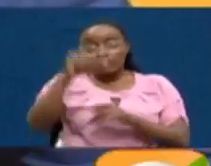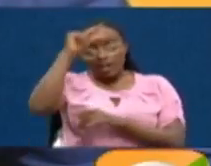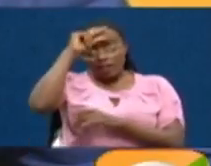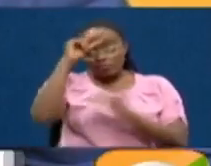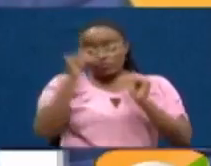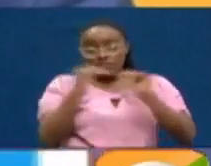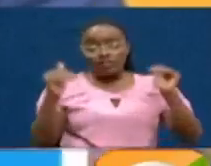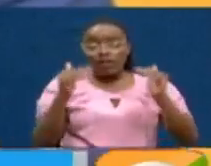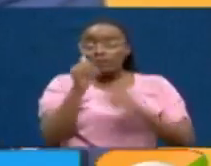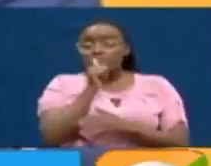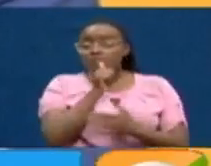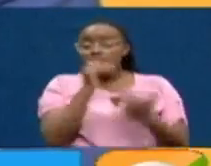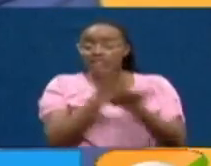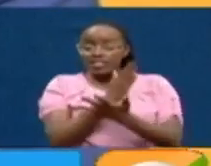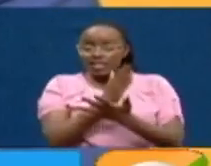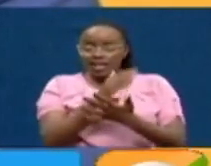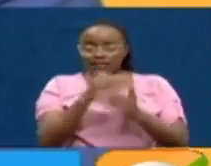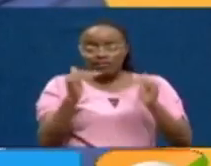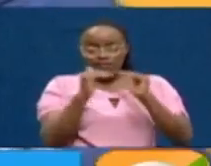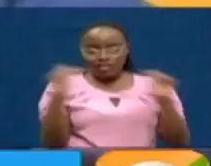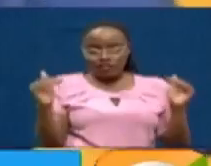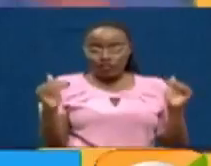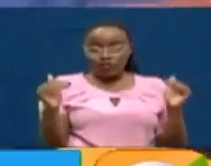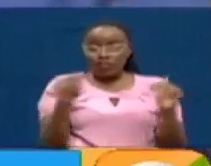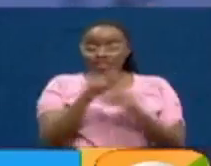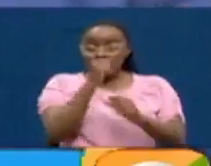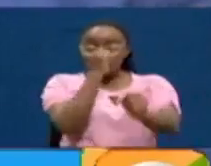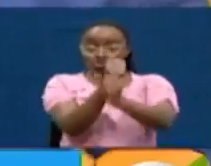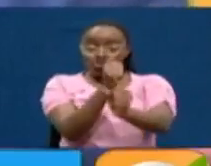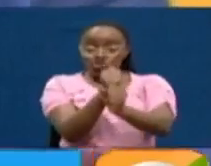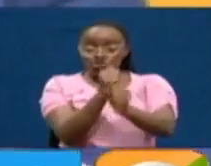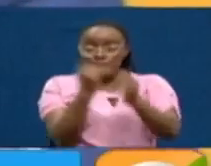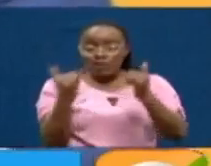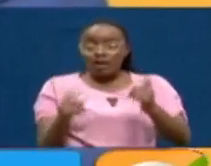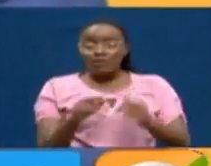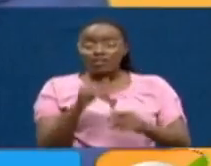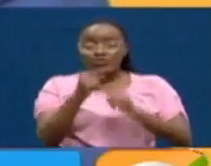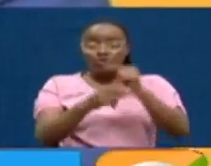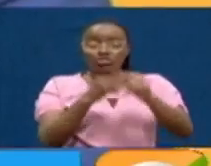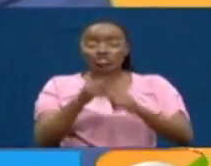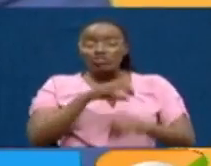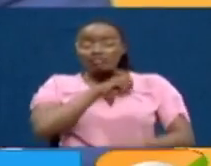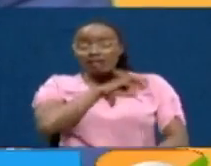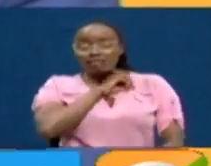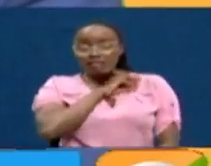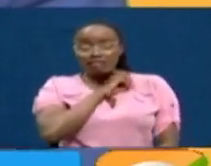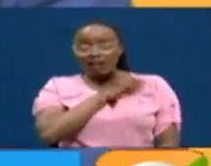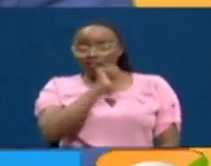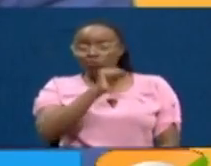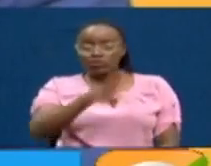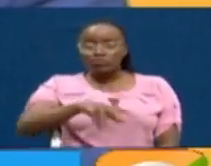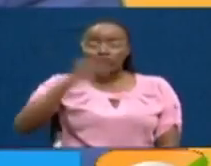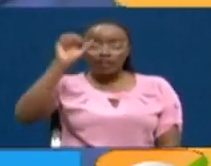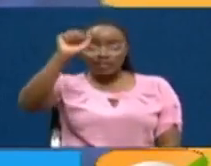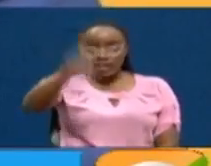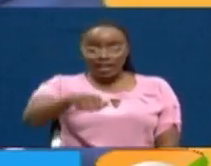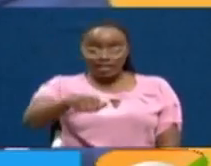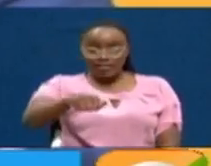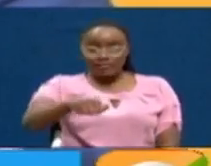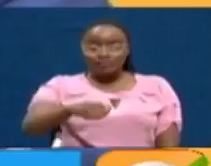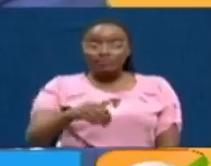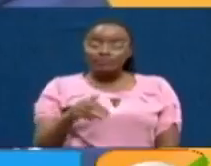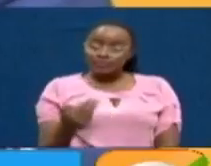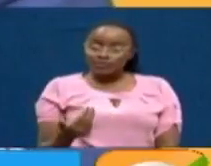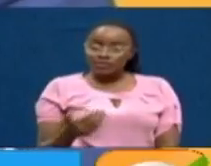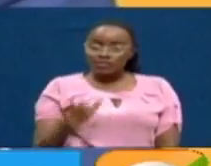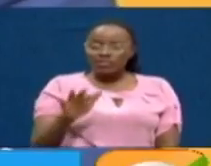sector level. So that when this is done, these jobs that we are crying here all about are going to be found. Okay. We are in a